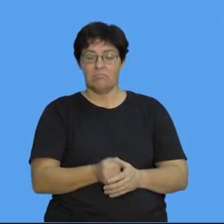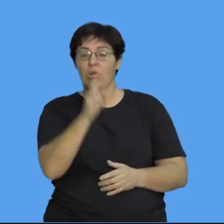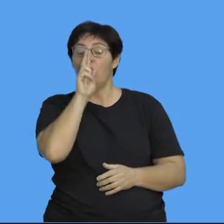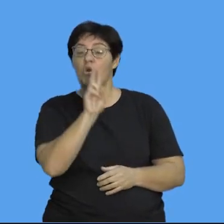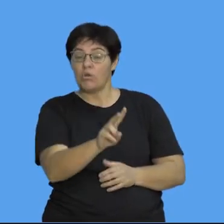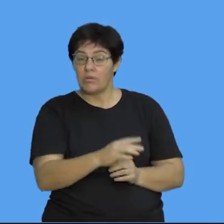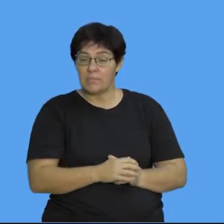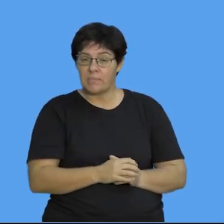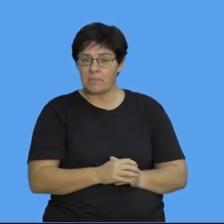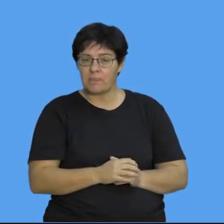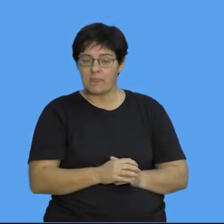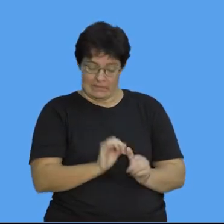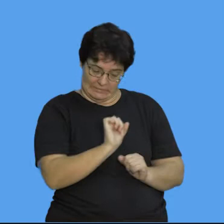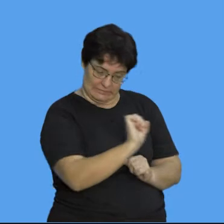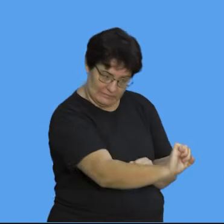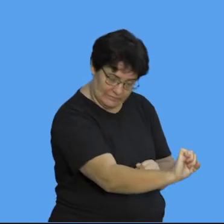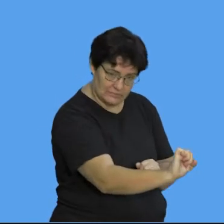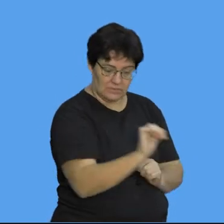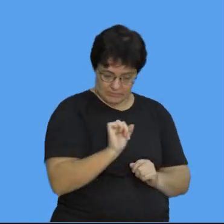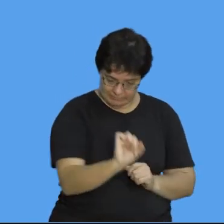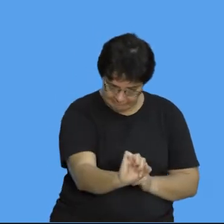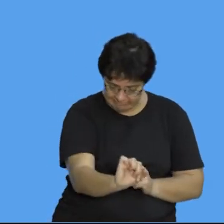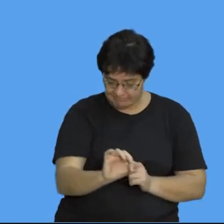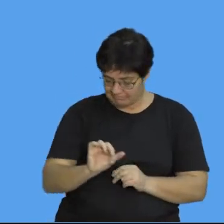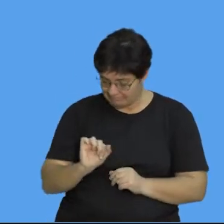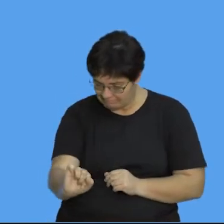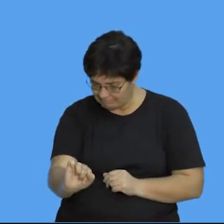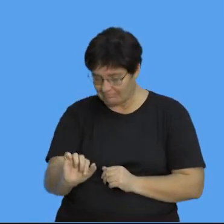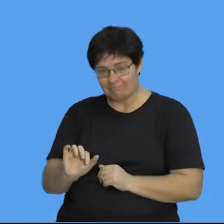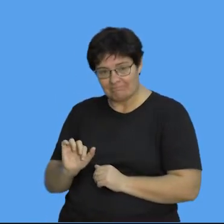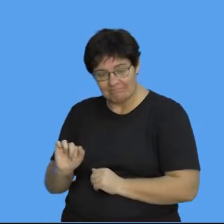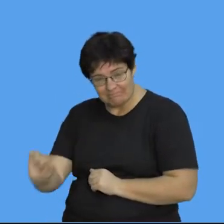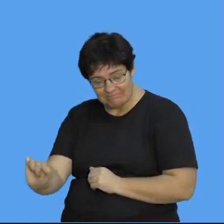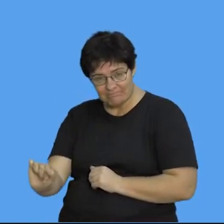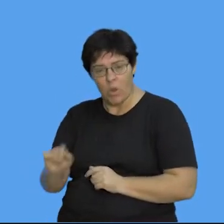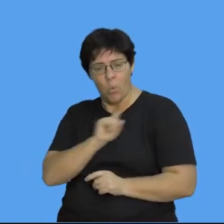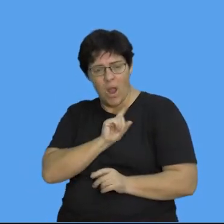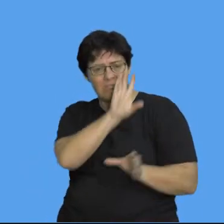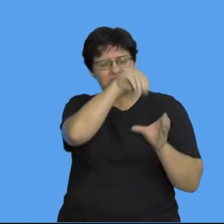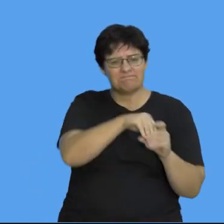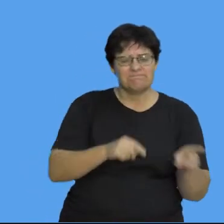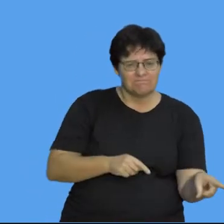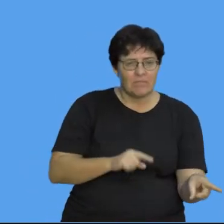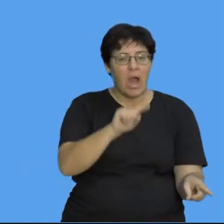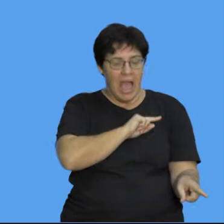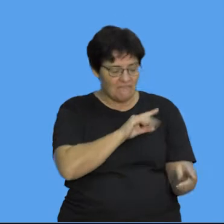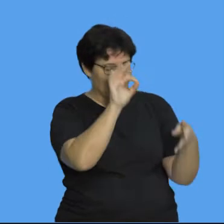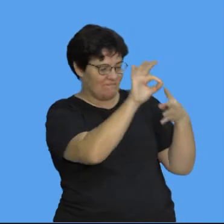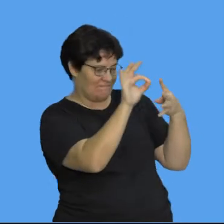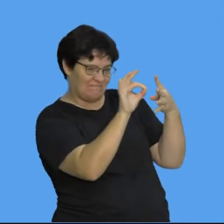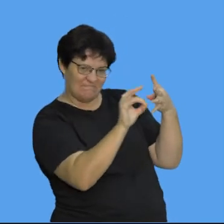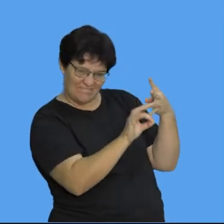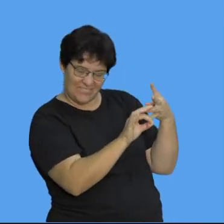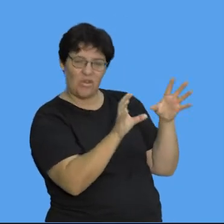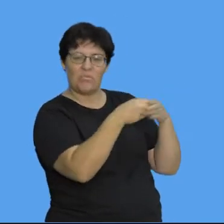to look at a specific group, and they belong to that specific group because they've got those